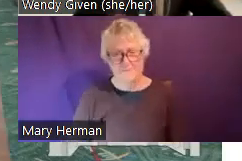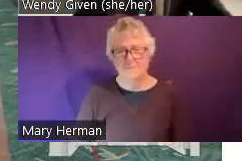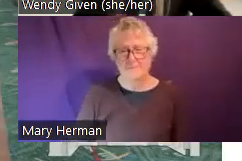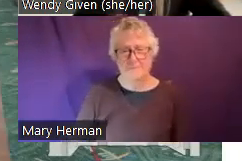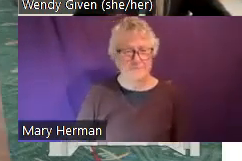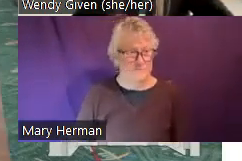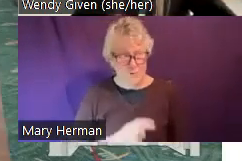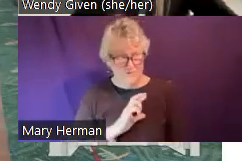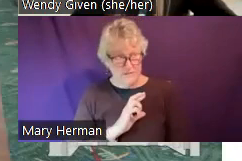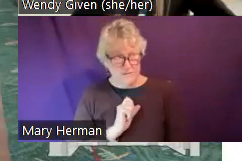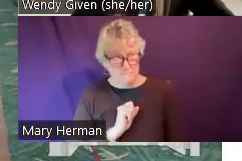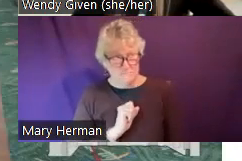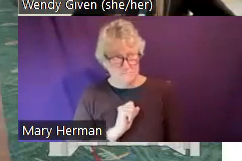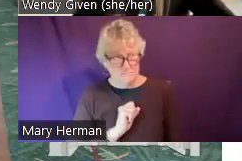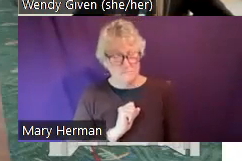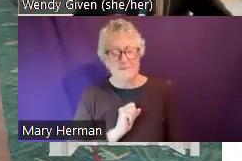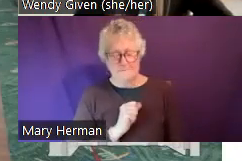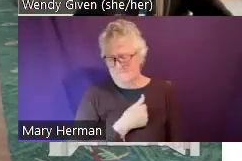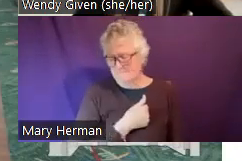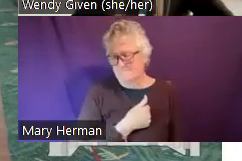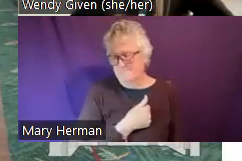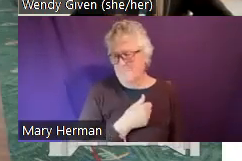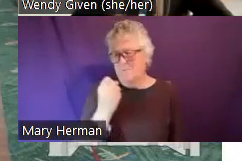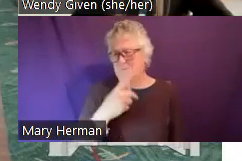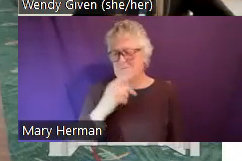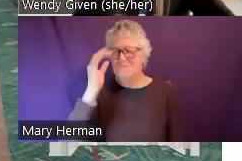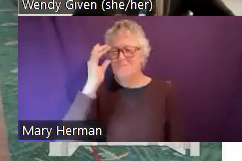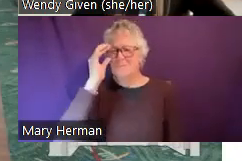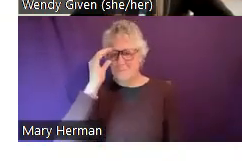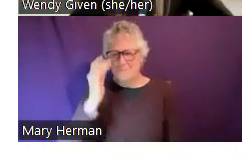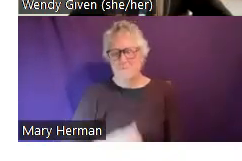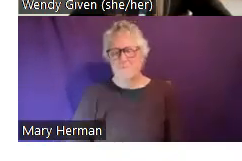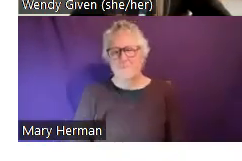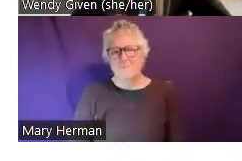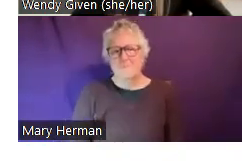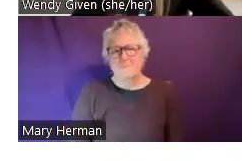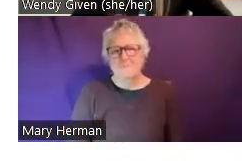Hopefully. Yeah, great. Okay, thank you.